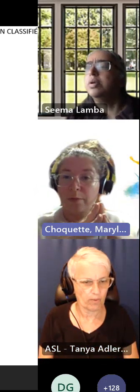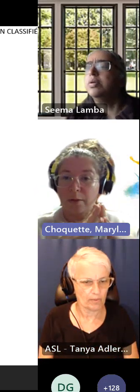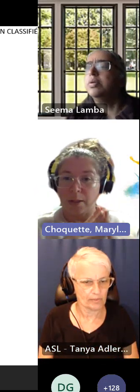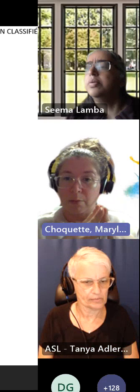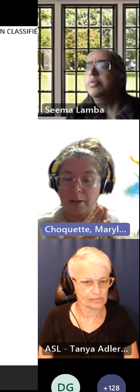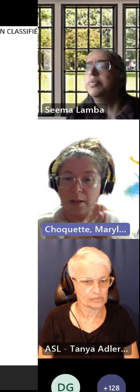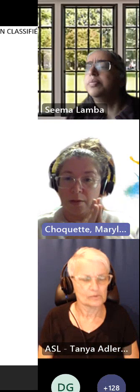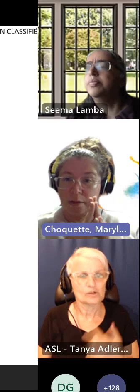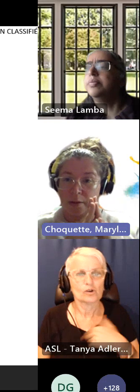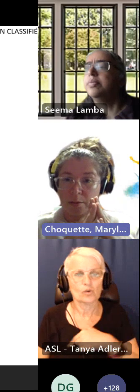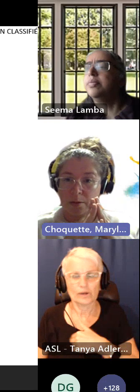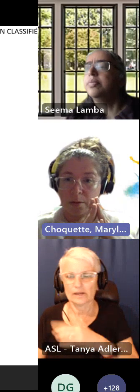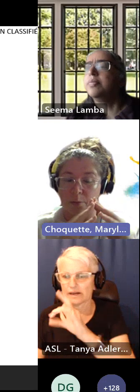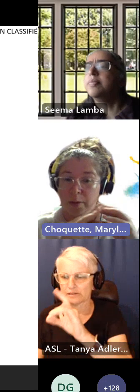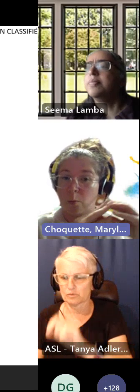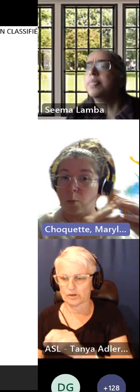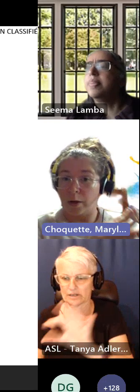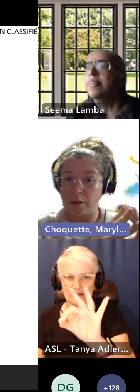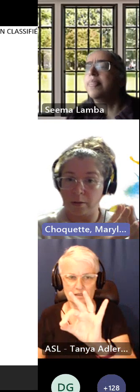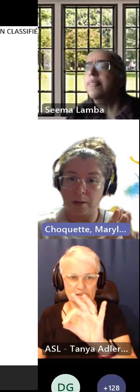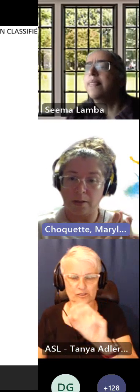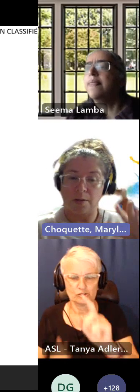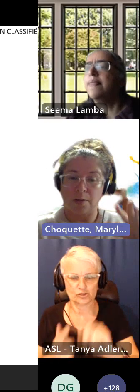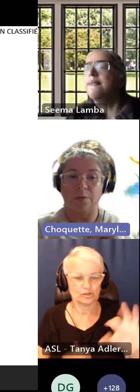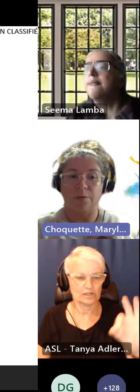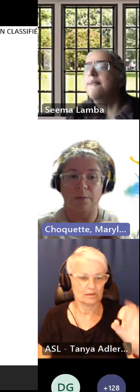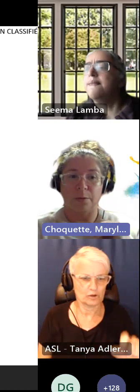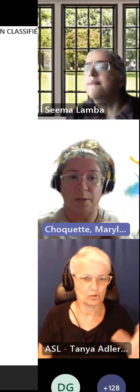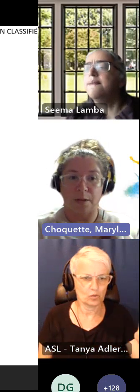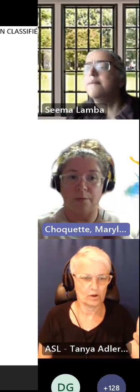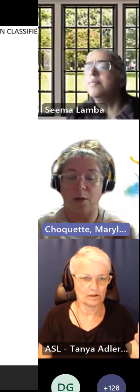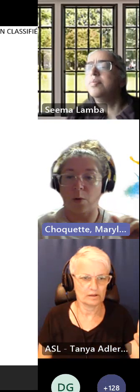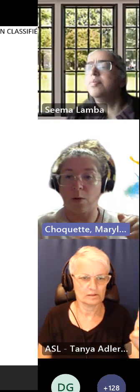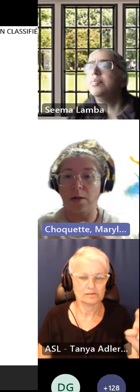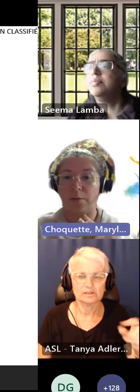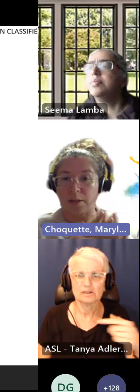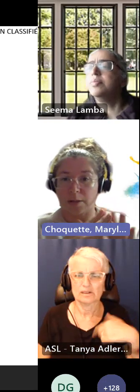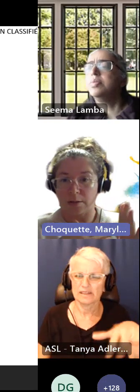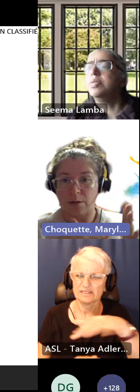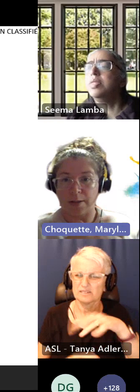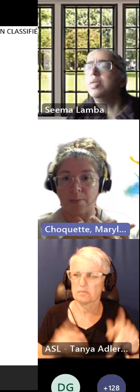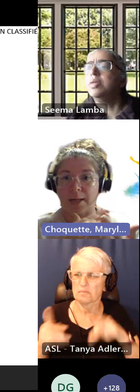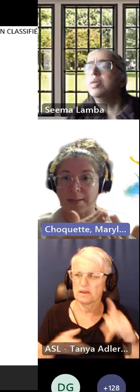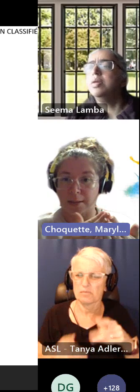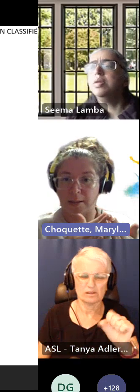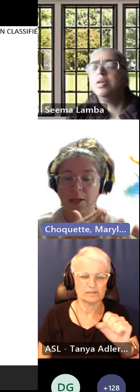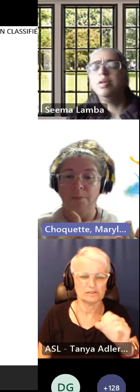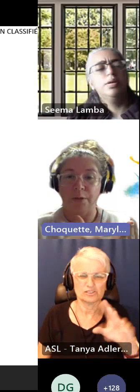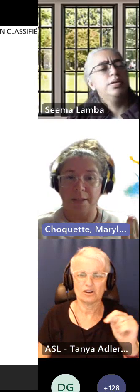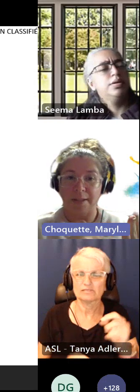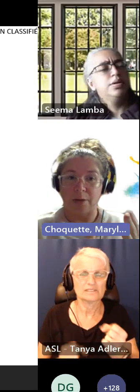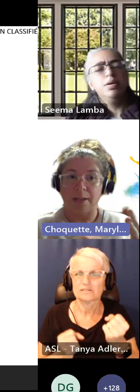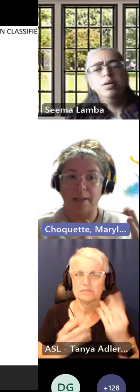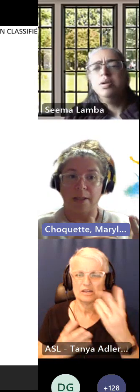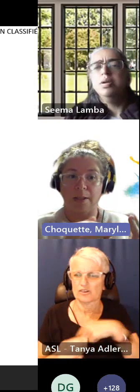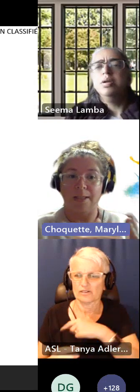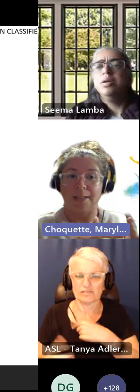When we went from 8.9 to 9.1 within the scope of PeopleSoft, a whole lot of us lost capacity